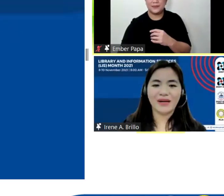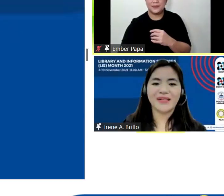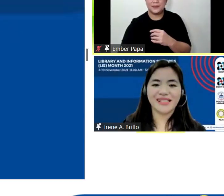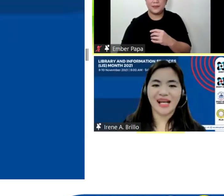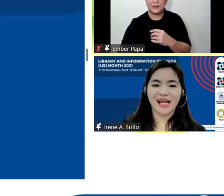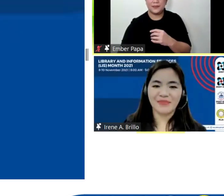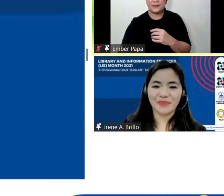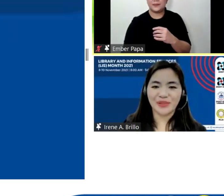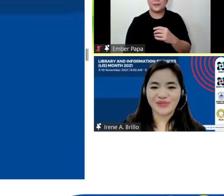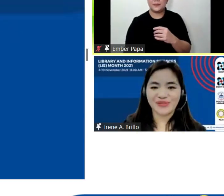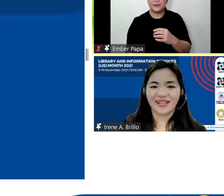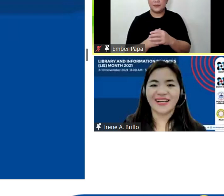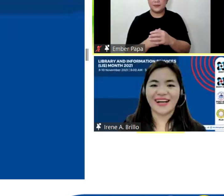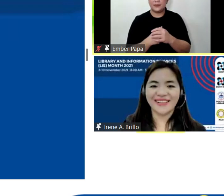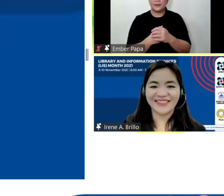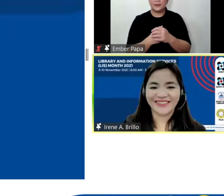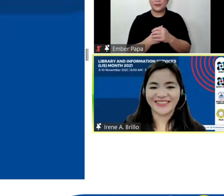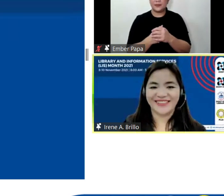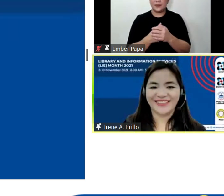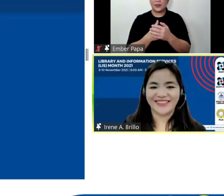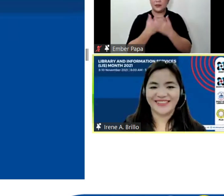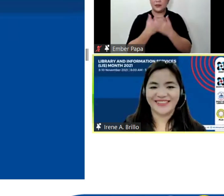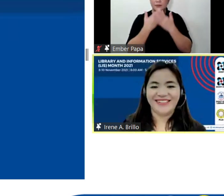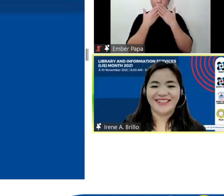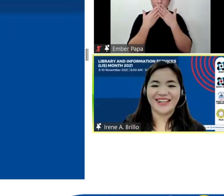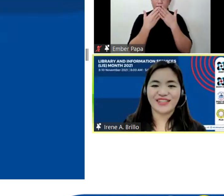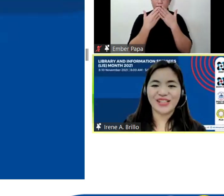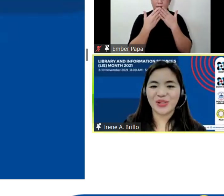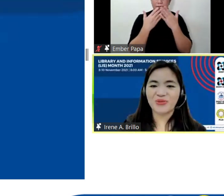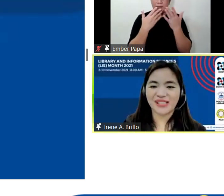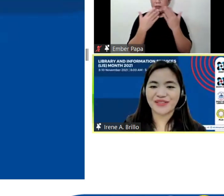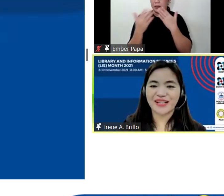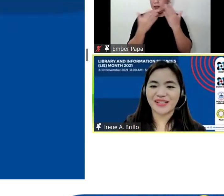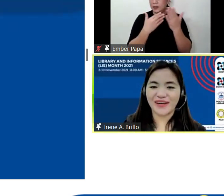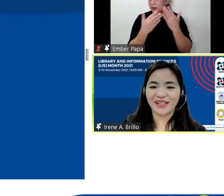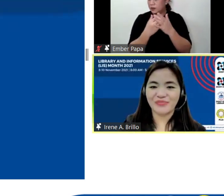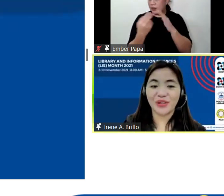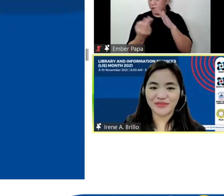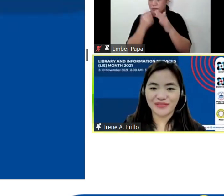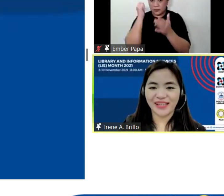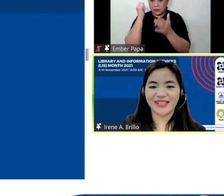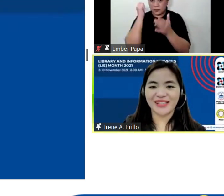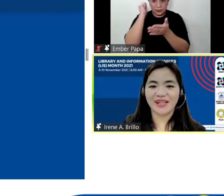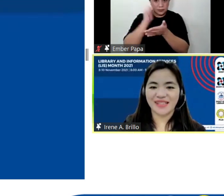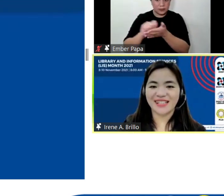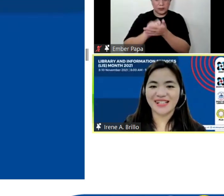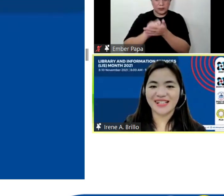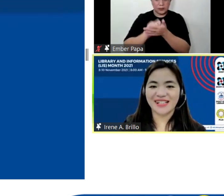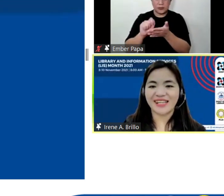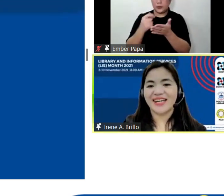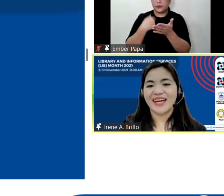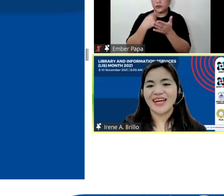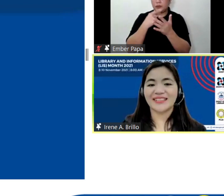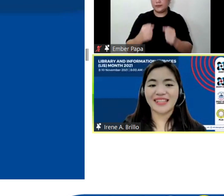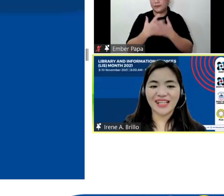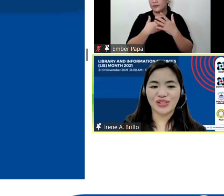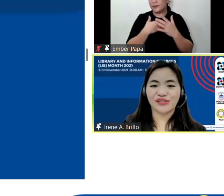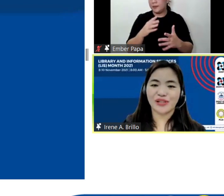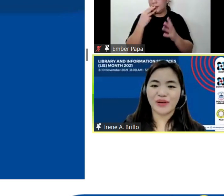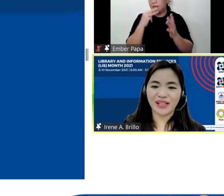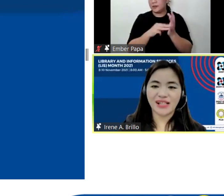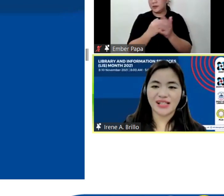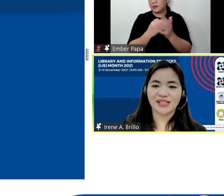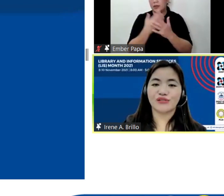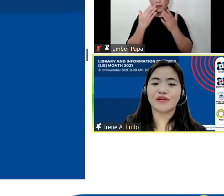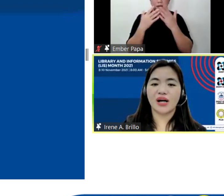Maraming salamat po, Yusek Rene. And thank you so much for that very motivating message. And thank you for